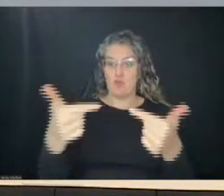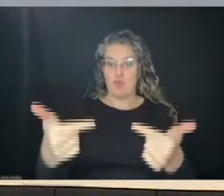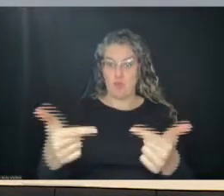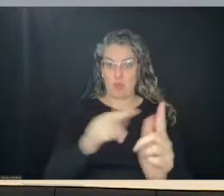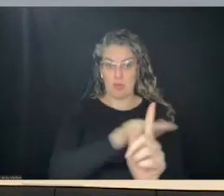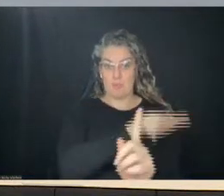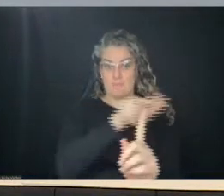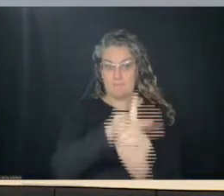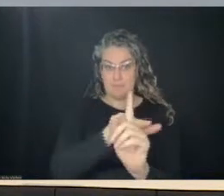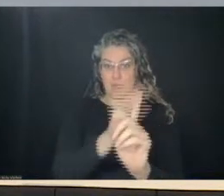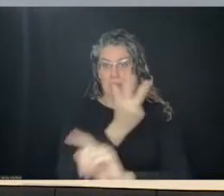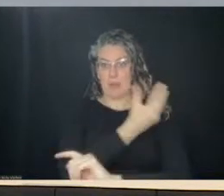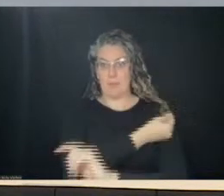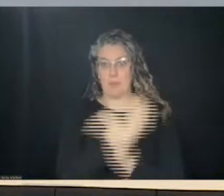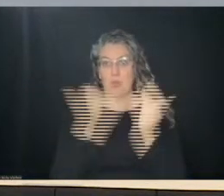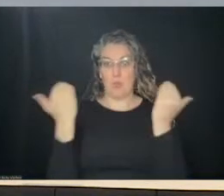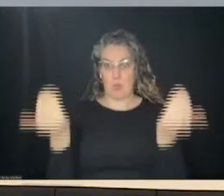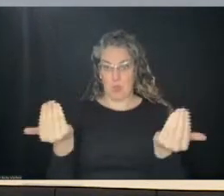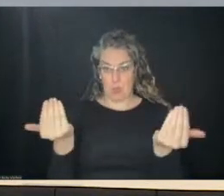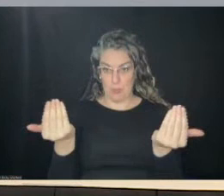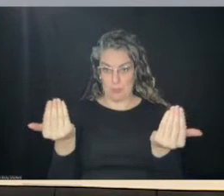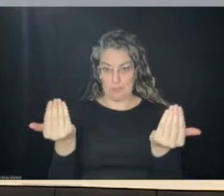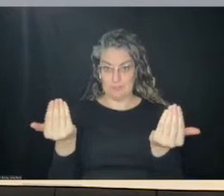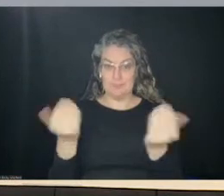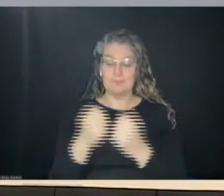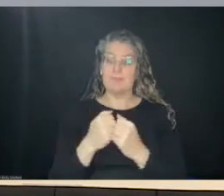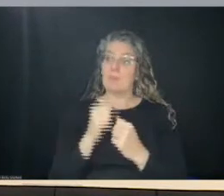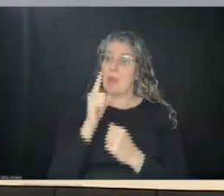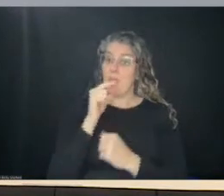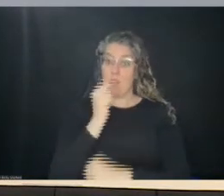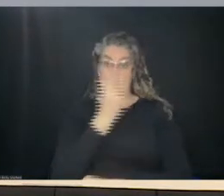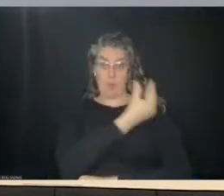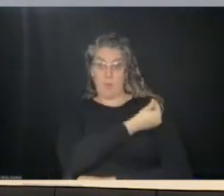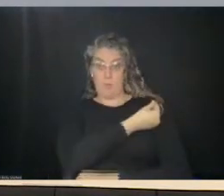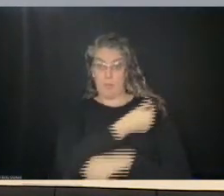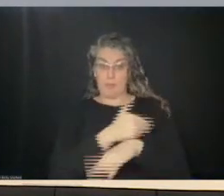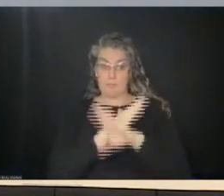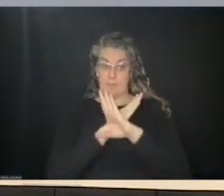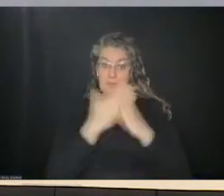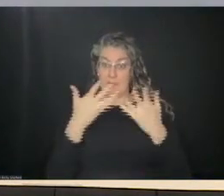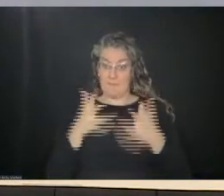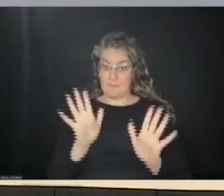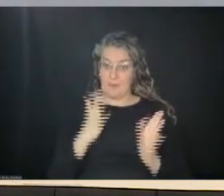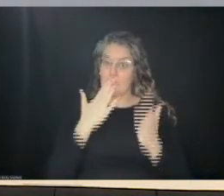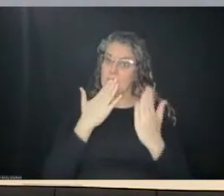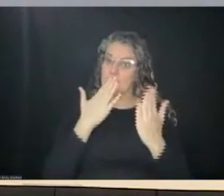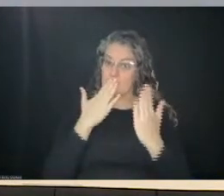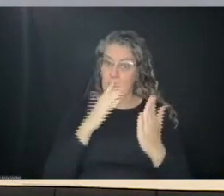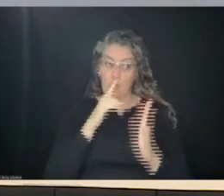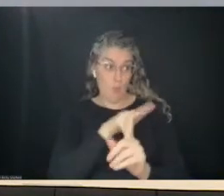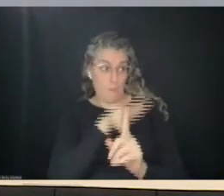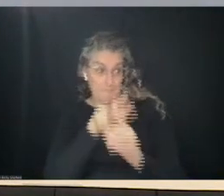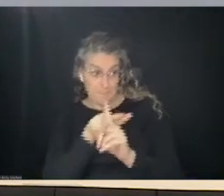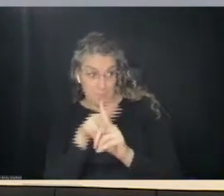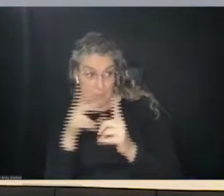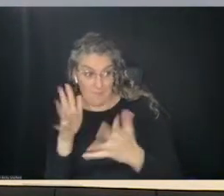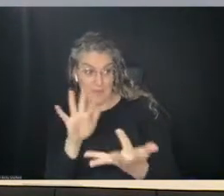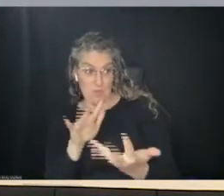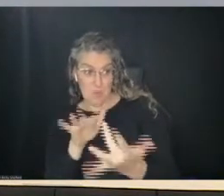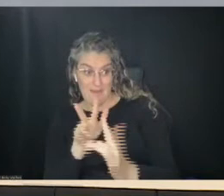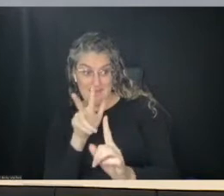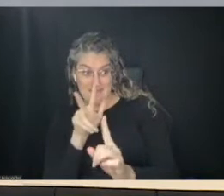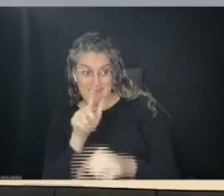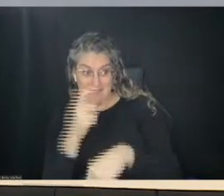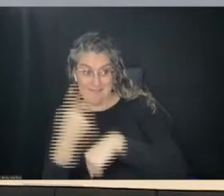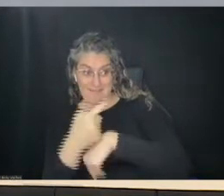your appointment. And thank you to all island residents who've already been vaccinated or have their appointments booked. It's important that everyone